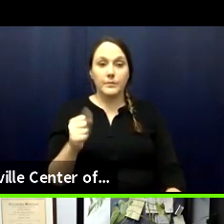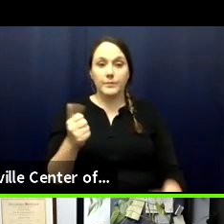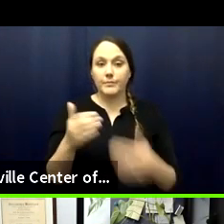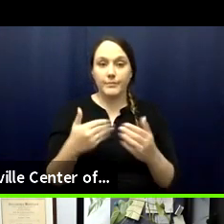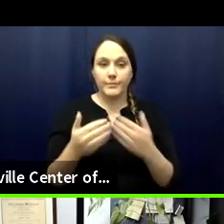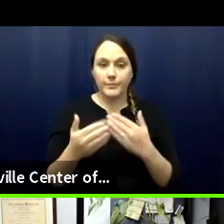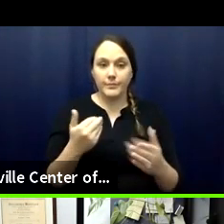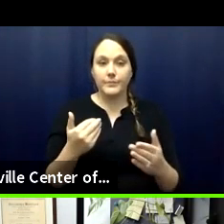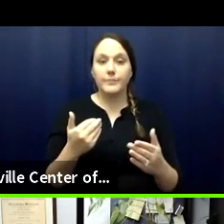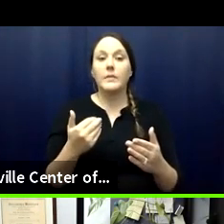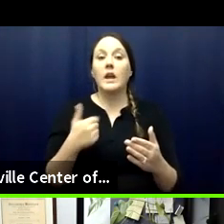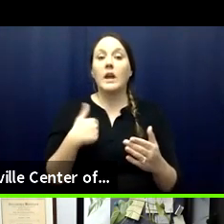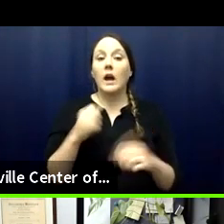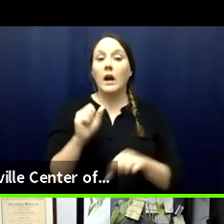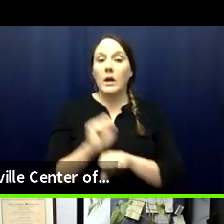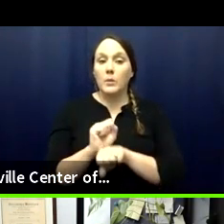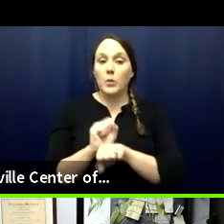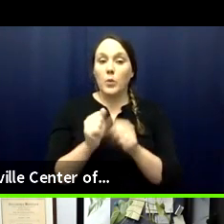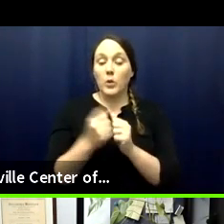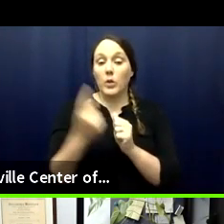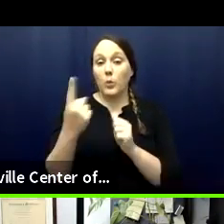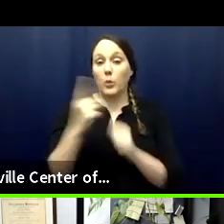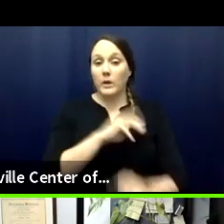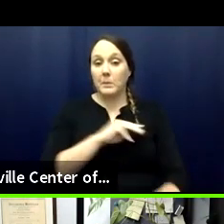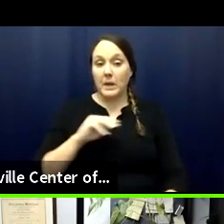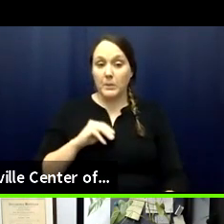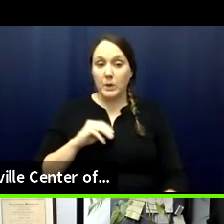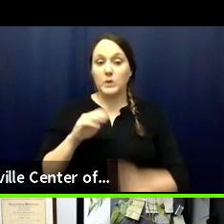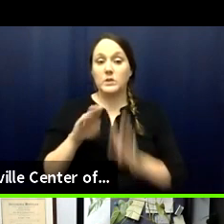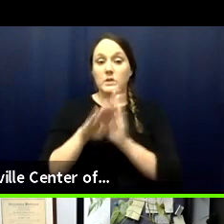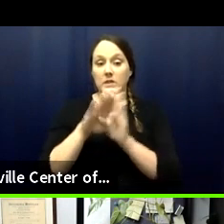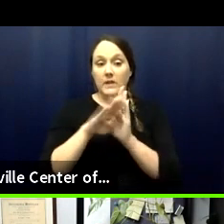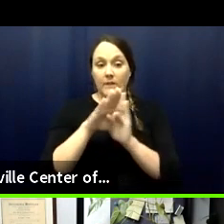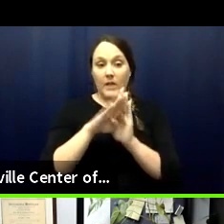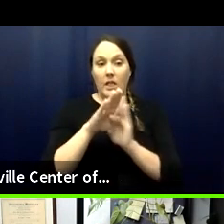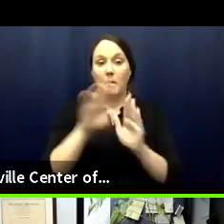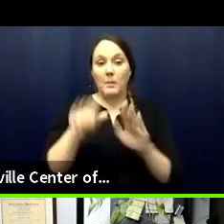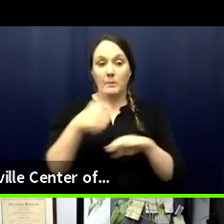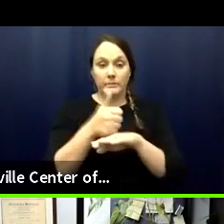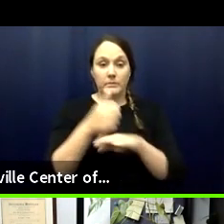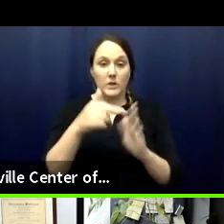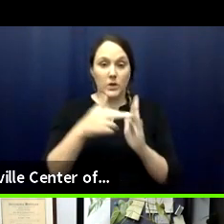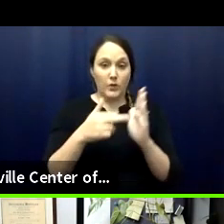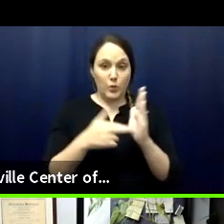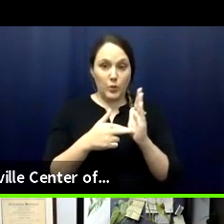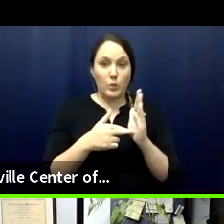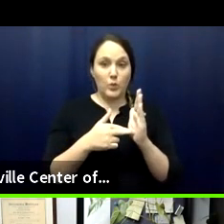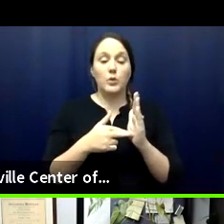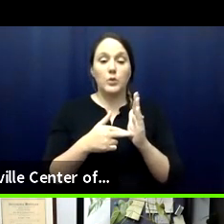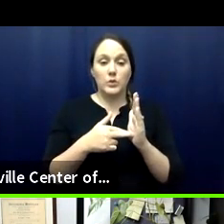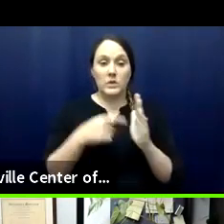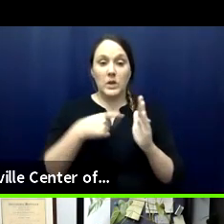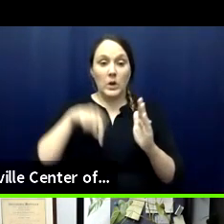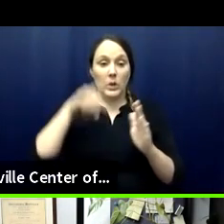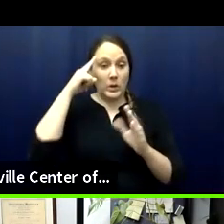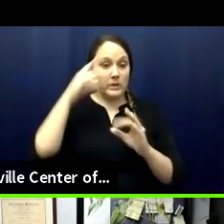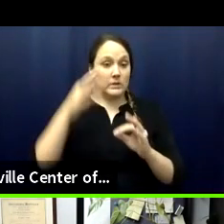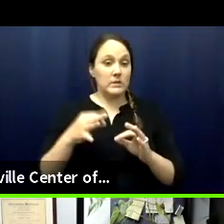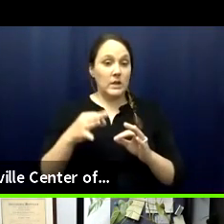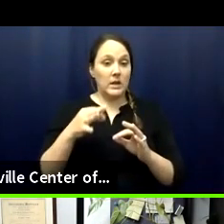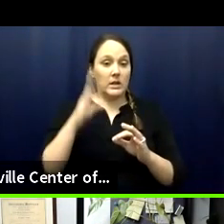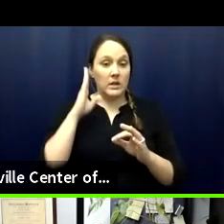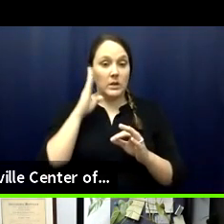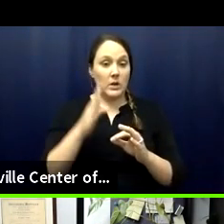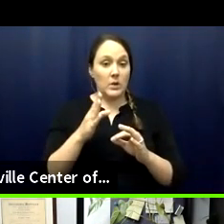Anyway, I am working with one of the members at developing a set of rules that we decided weren't ready for prime